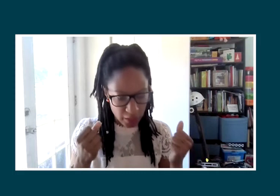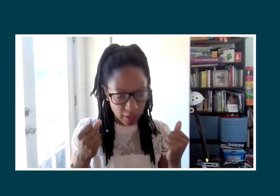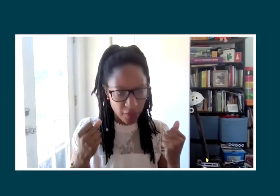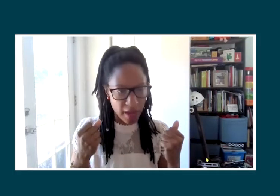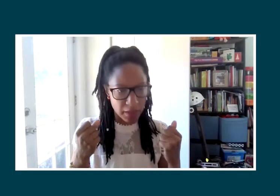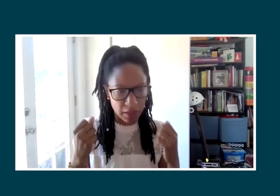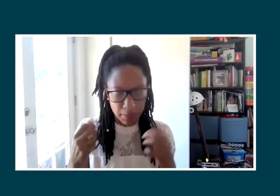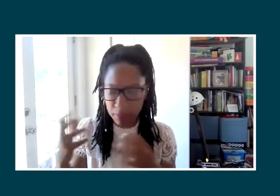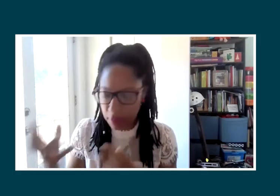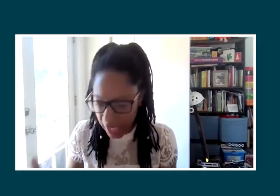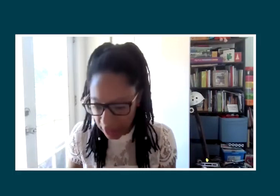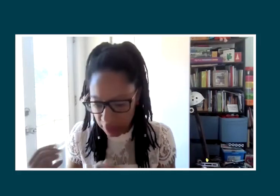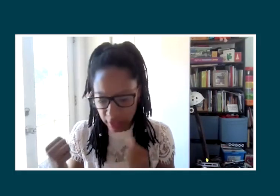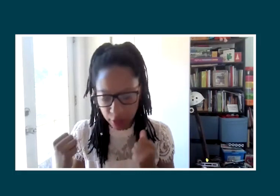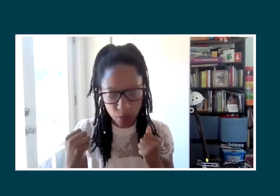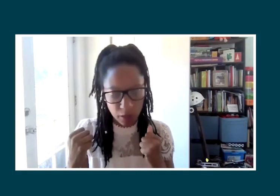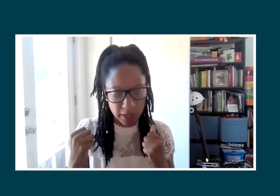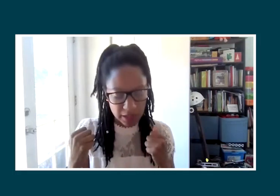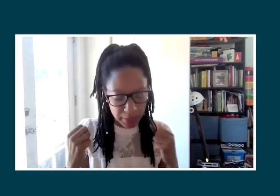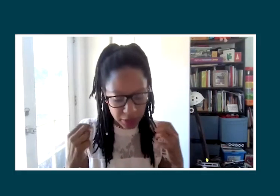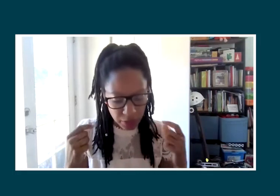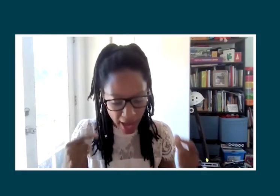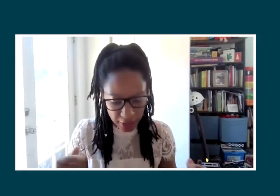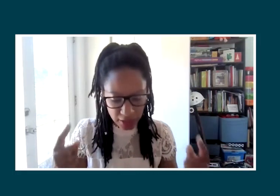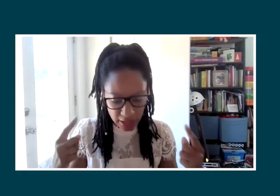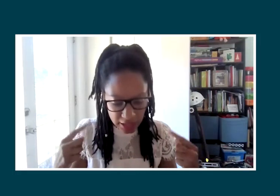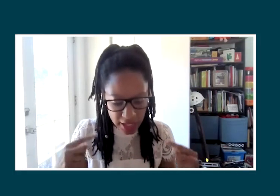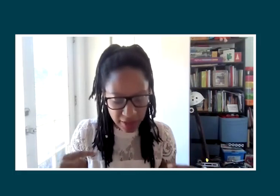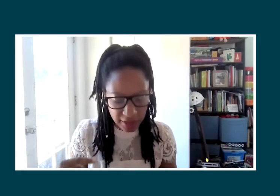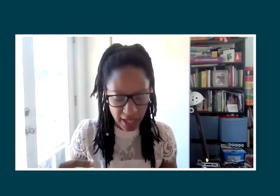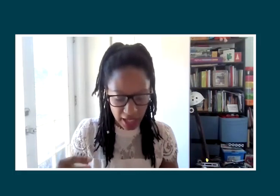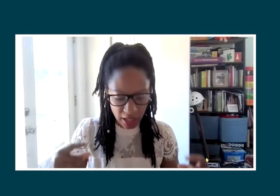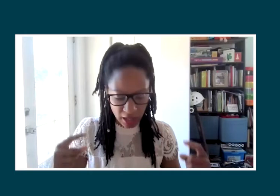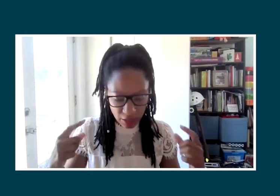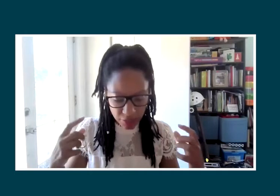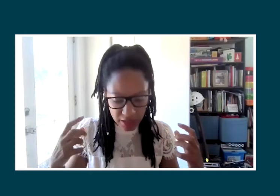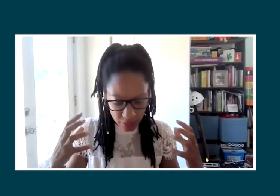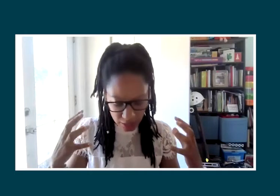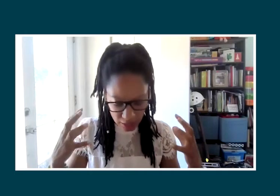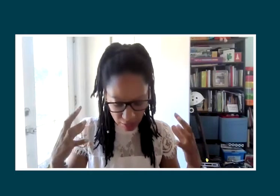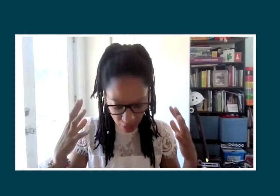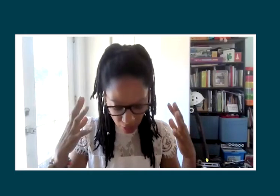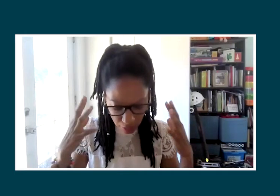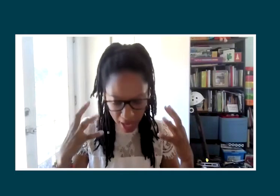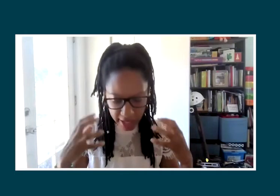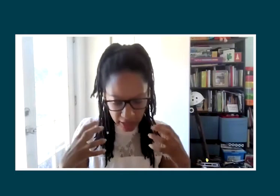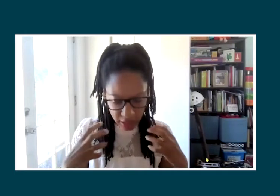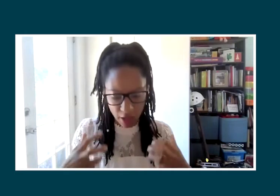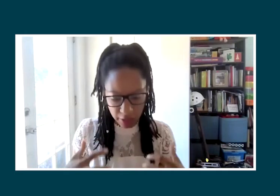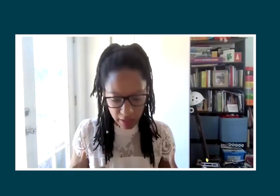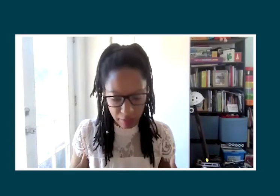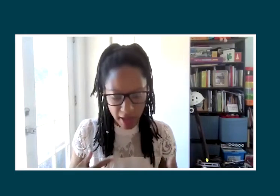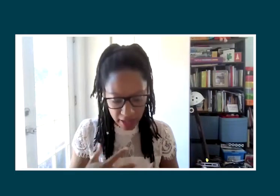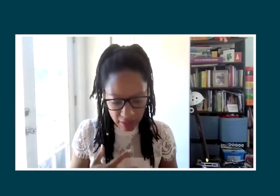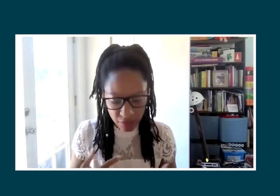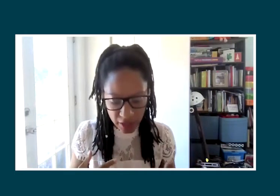protector for their family, being protector in your workplaces, but to actually interrogate the resources of your own mind and